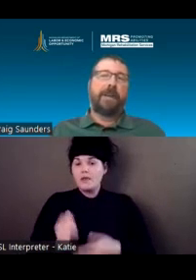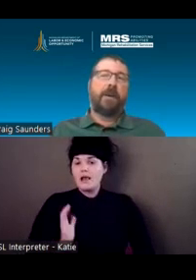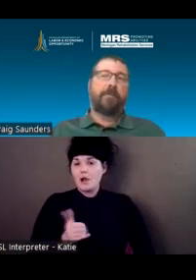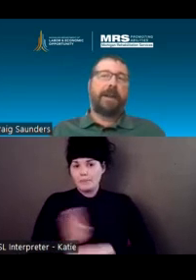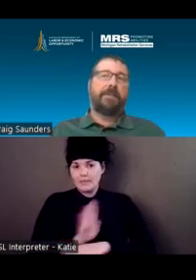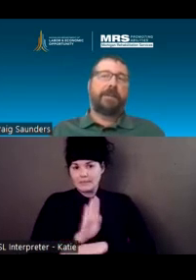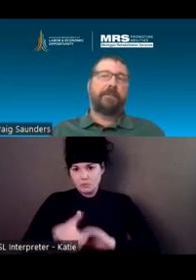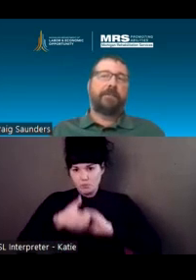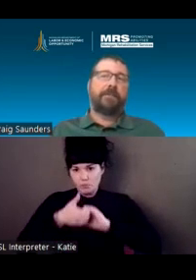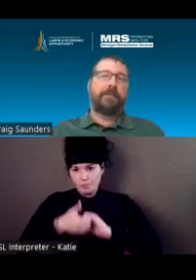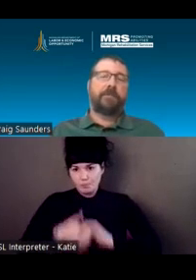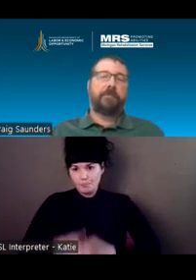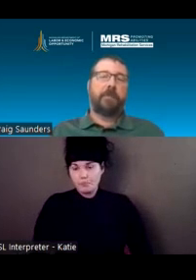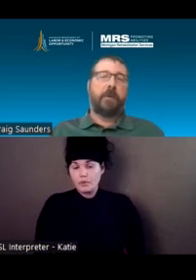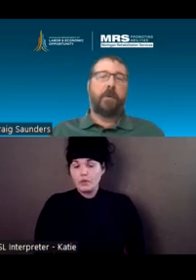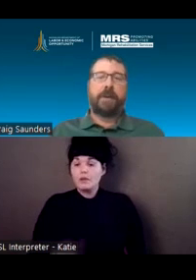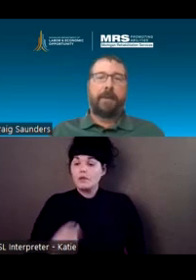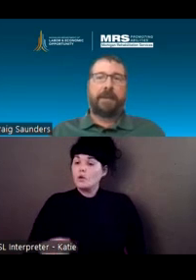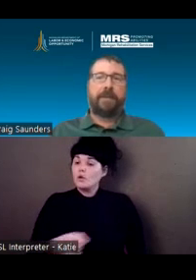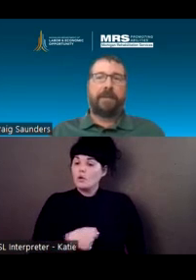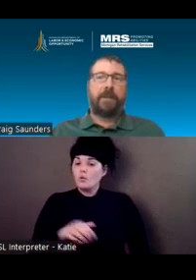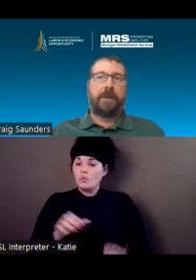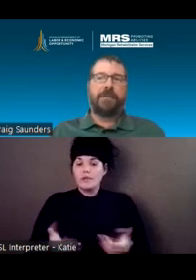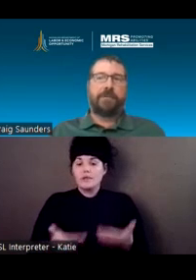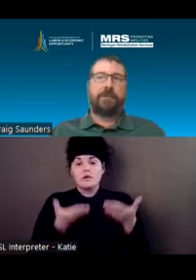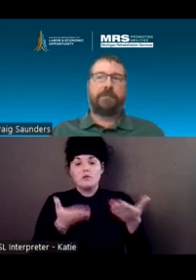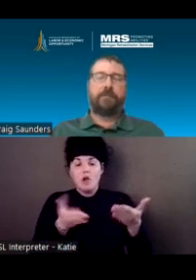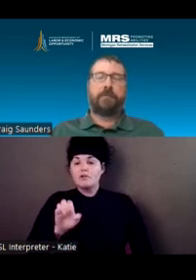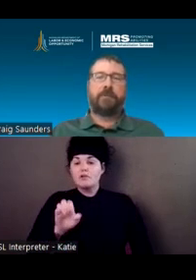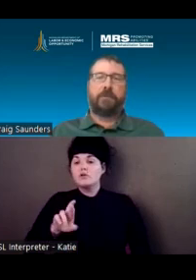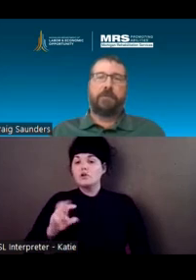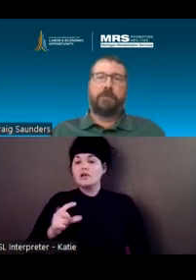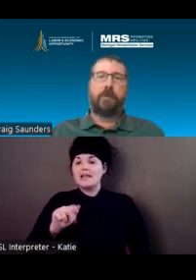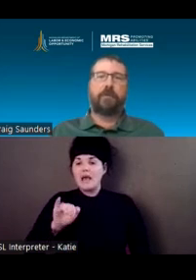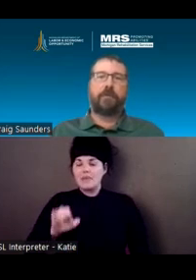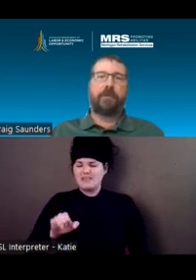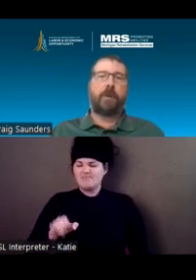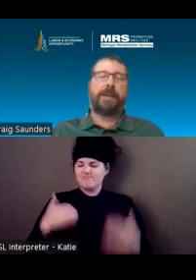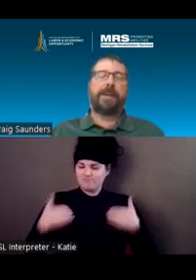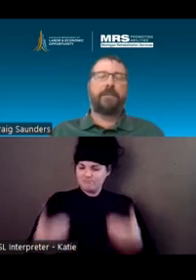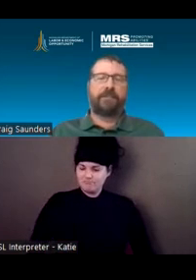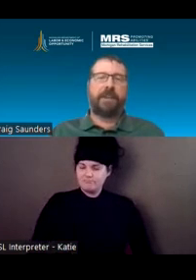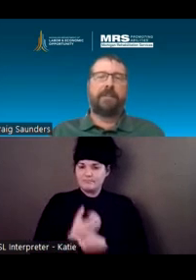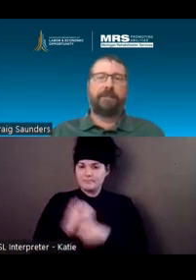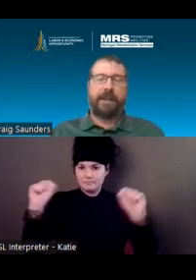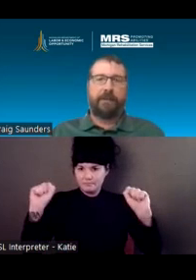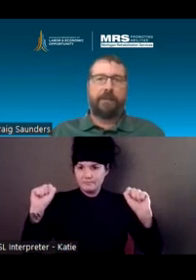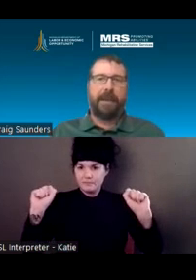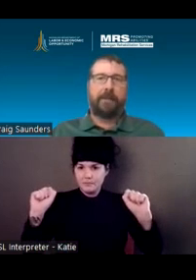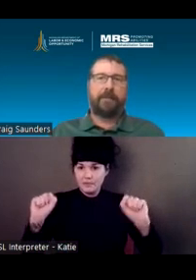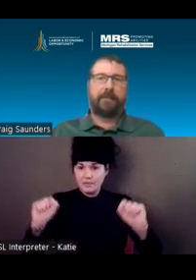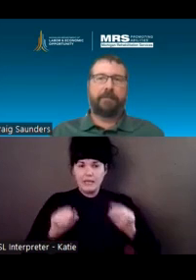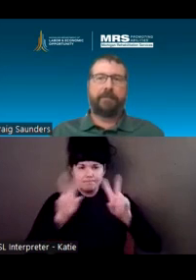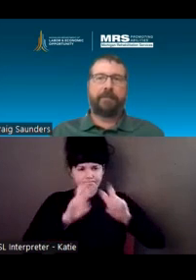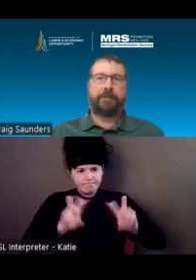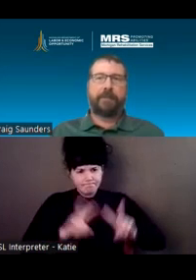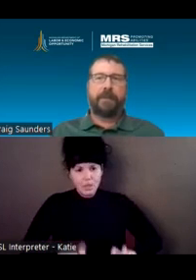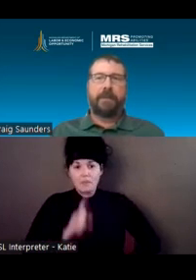We are here to help provide things such as ergonomic evaluations to ensure persons are working in a safe and healthy